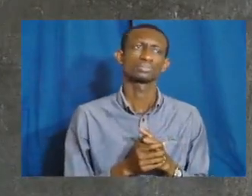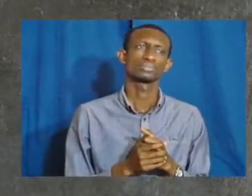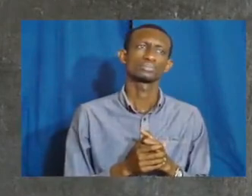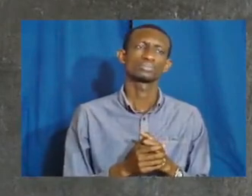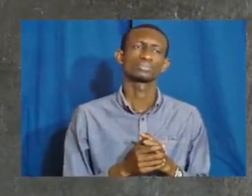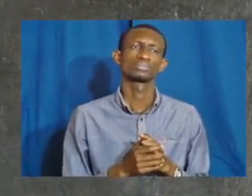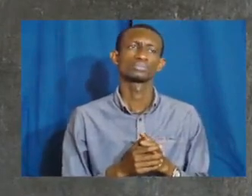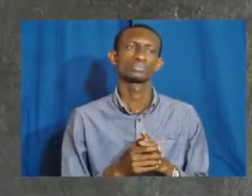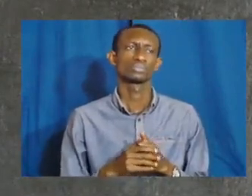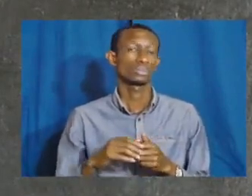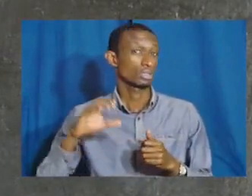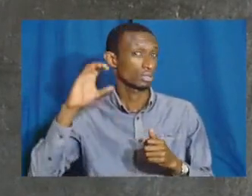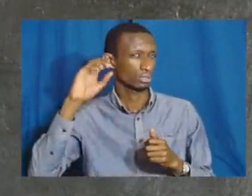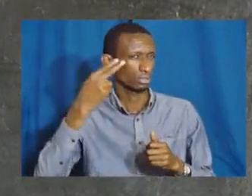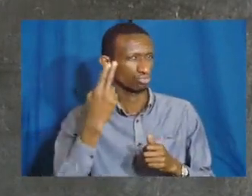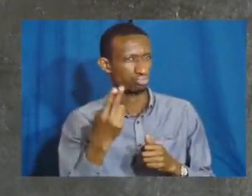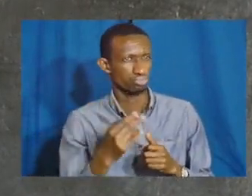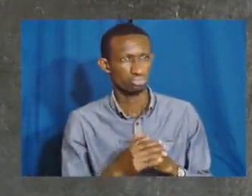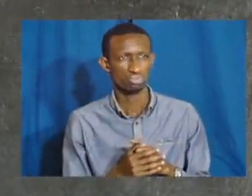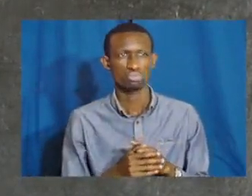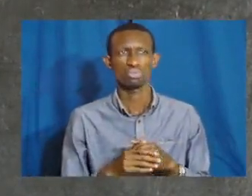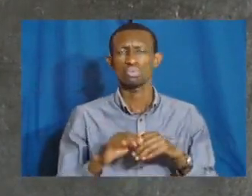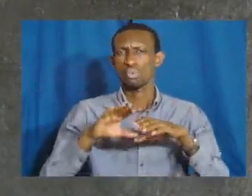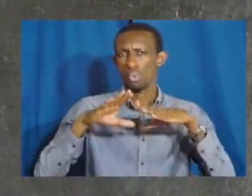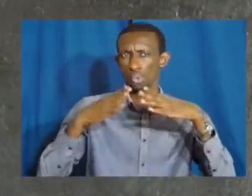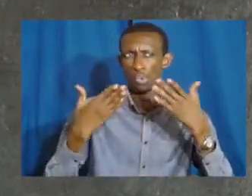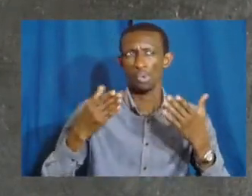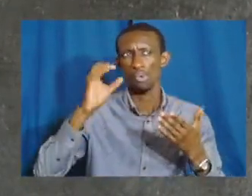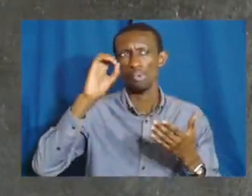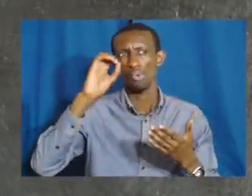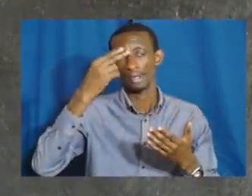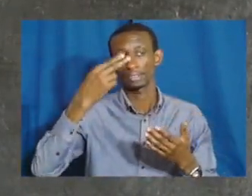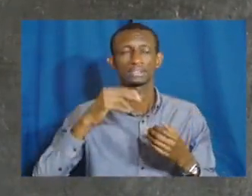you have CH2, OH, and then you have